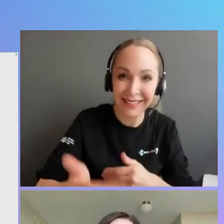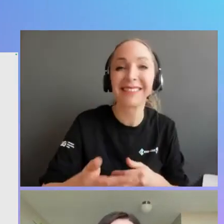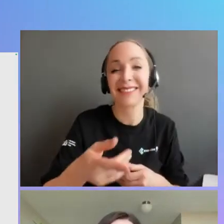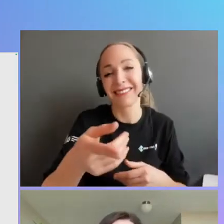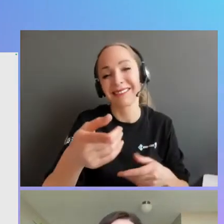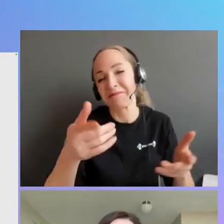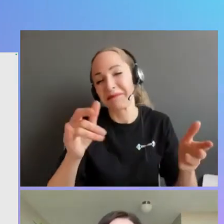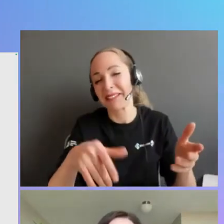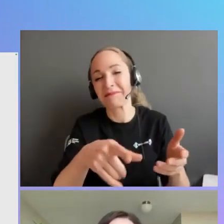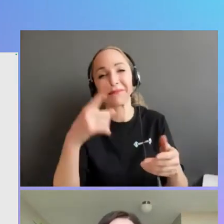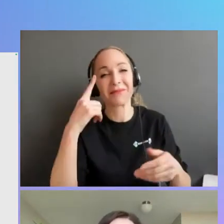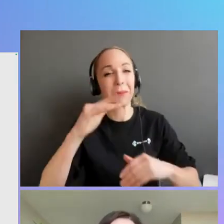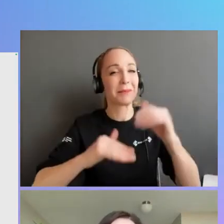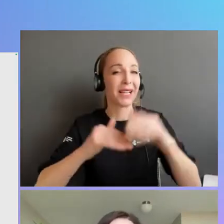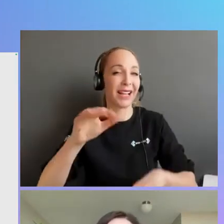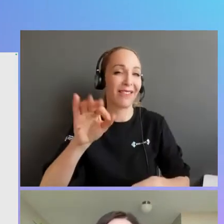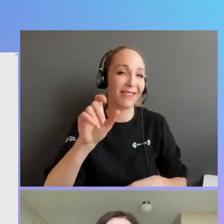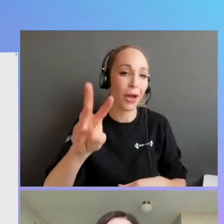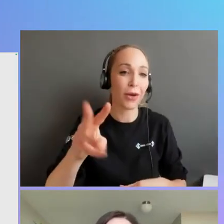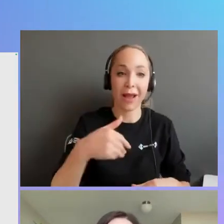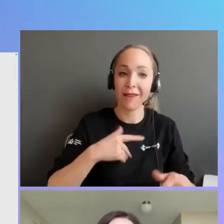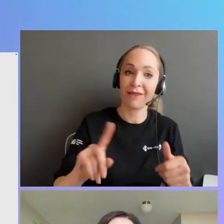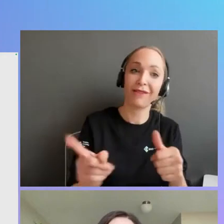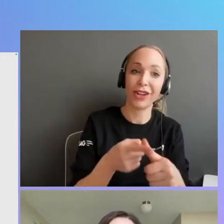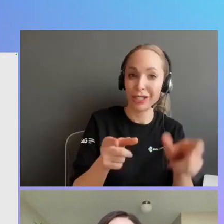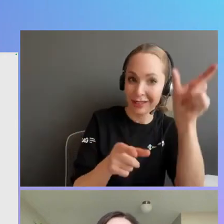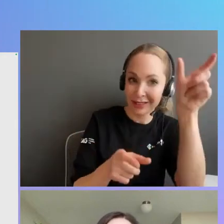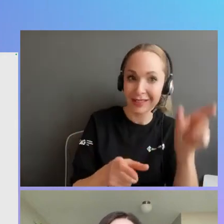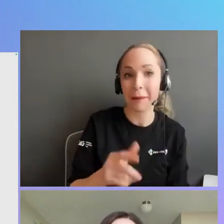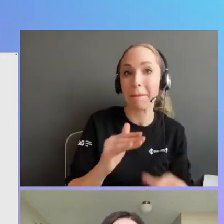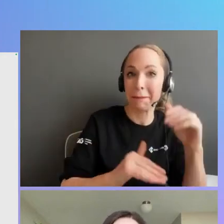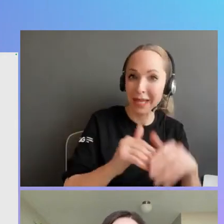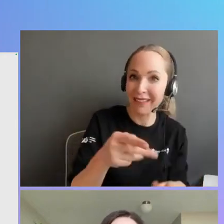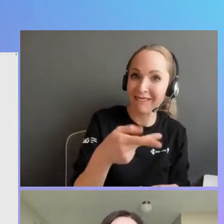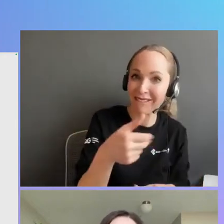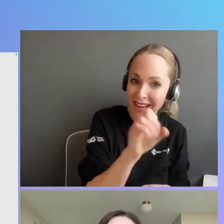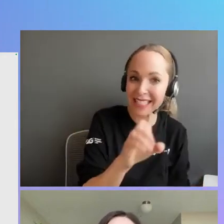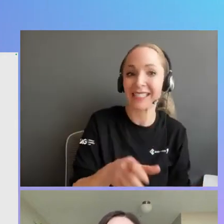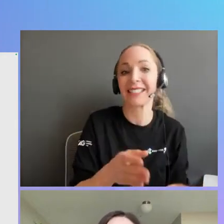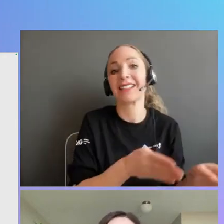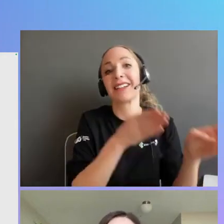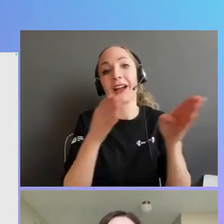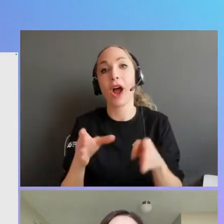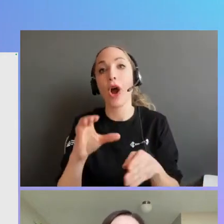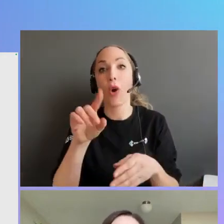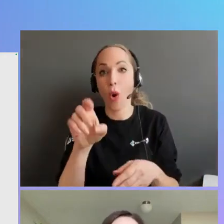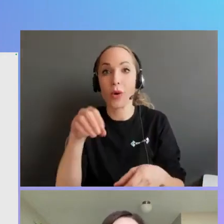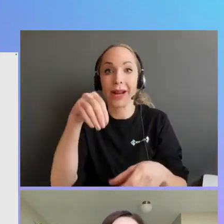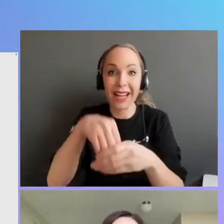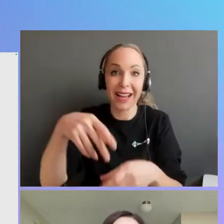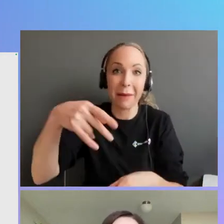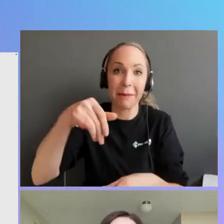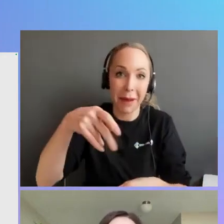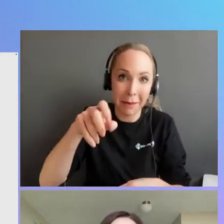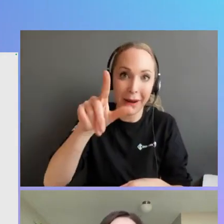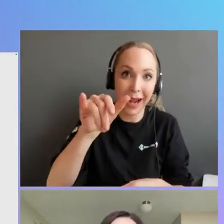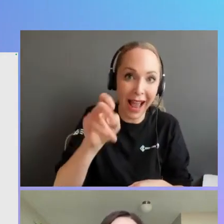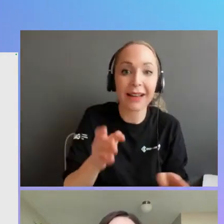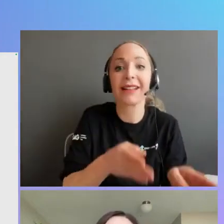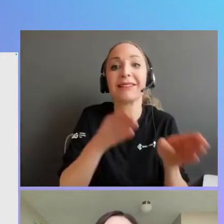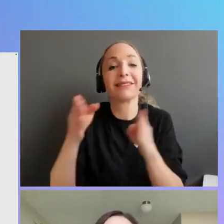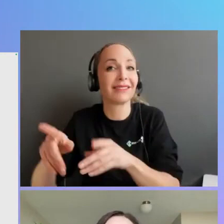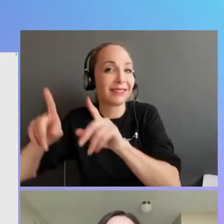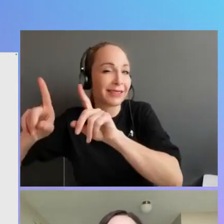on the left. Then you've got a build phase where your code is in your pipeline. And then you have a test phase where you have people actually testing maybe on